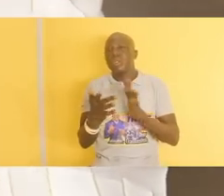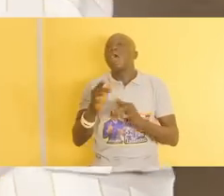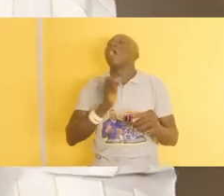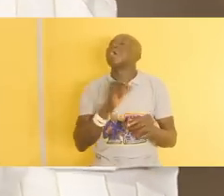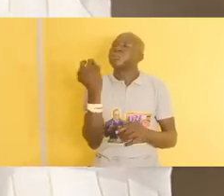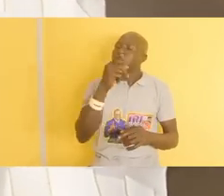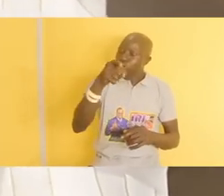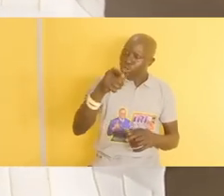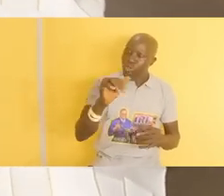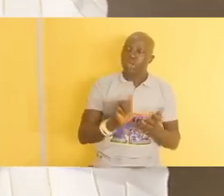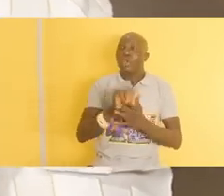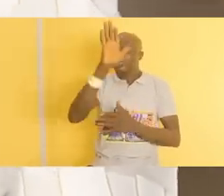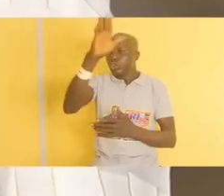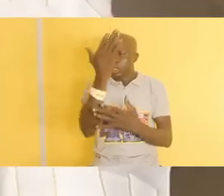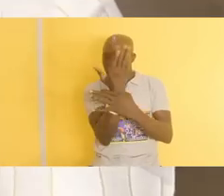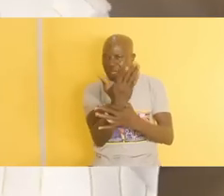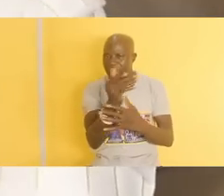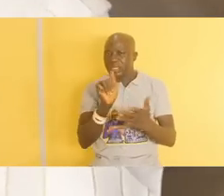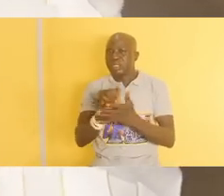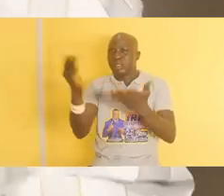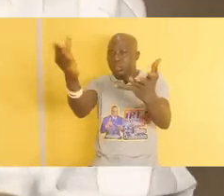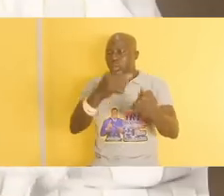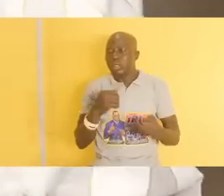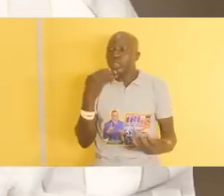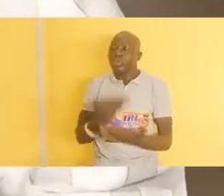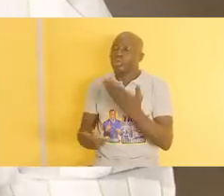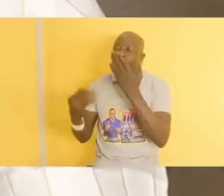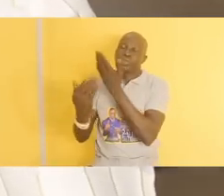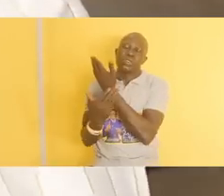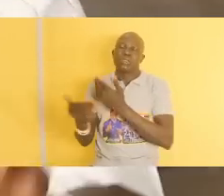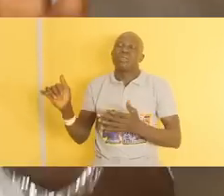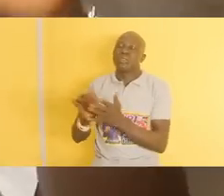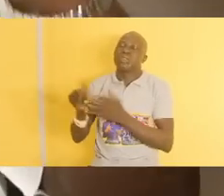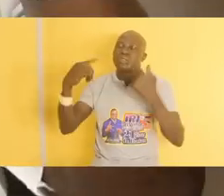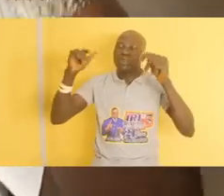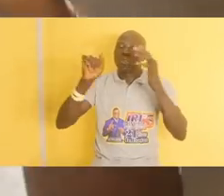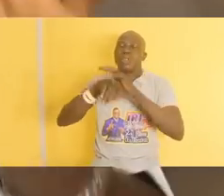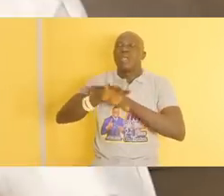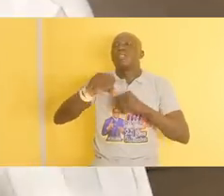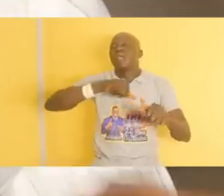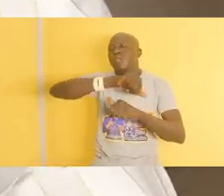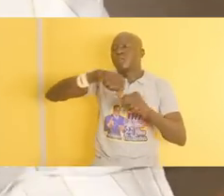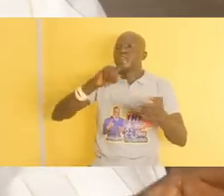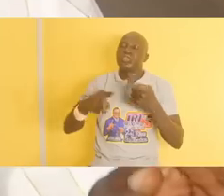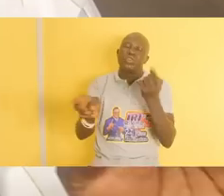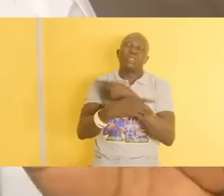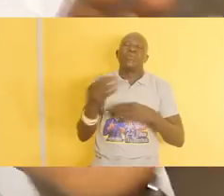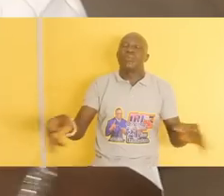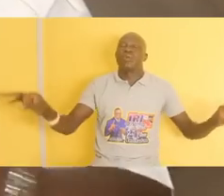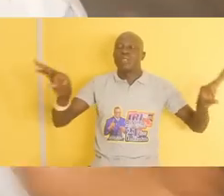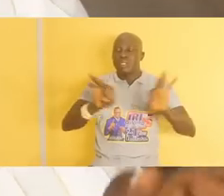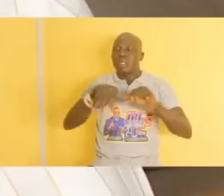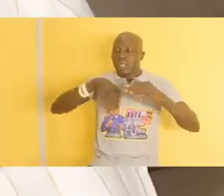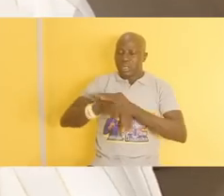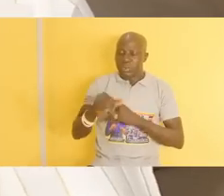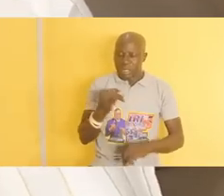so fun pe. Owo re yen. O fi gbe kan re se. To do something tangible. Anointing oni o se pataki. Today's anointing is very